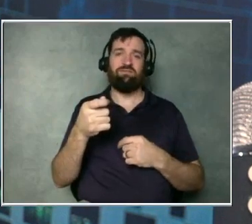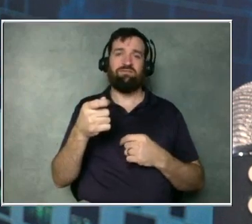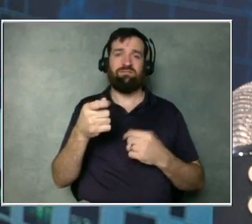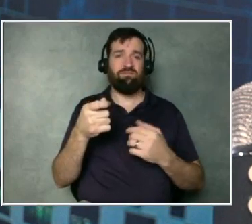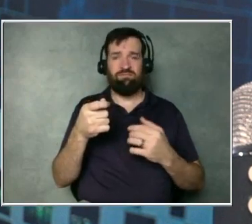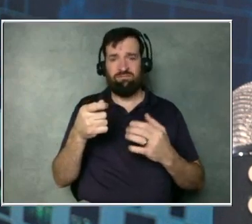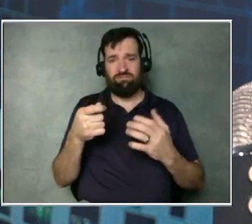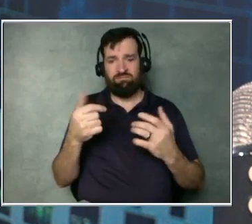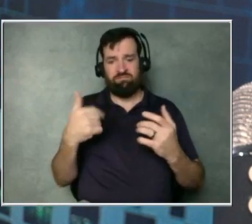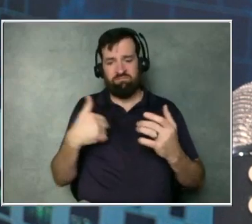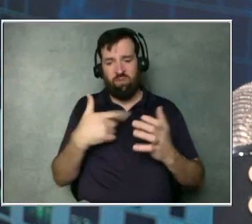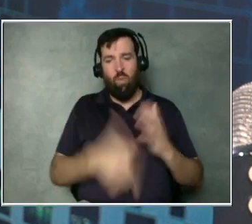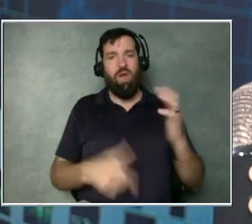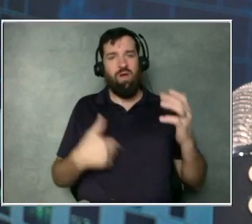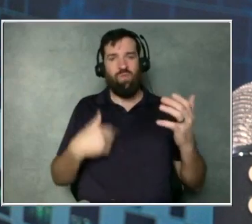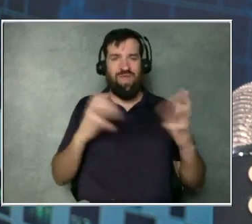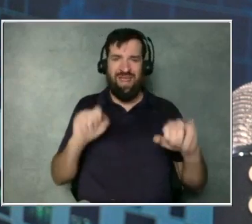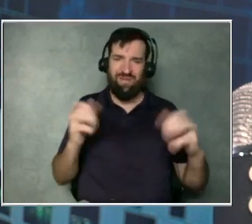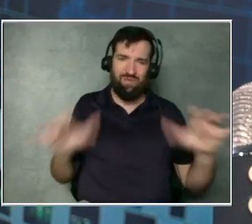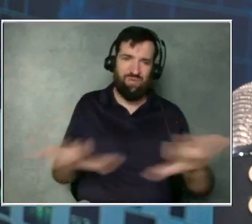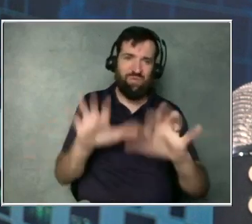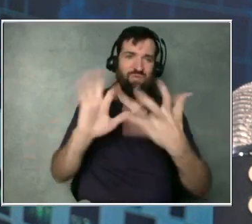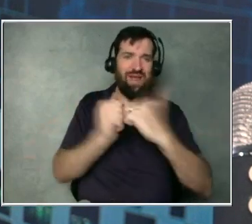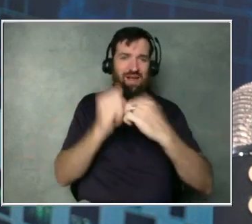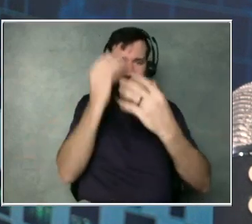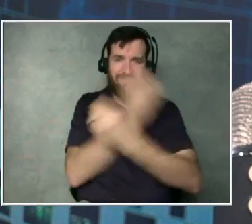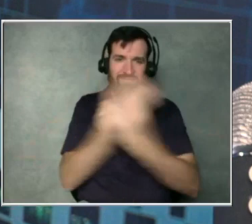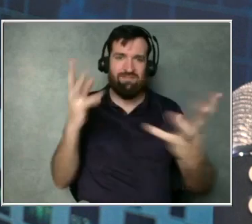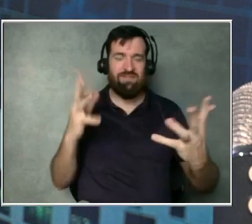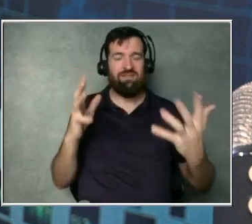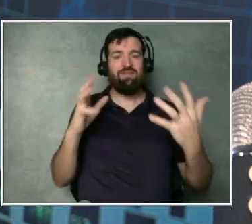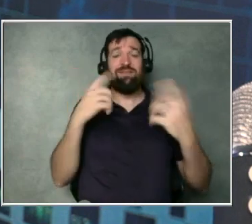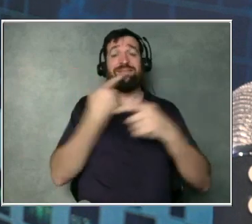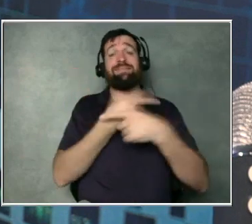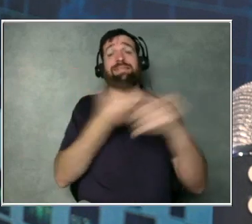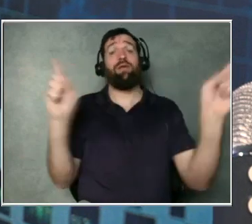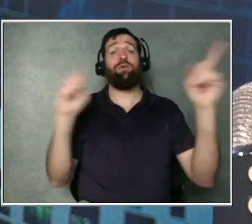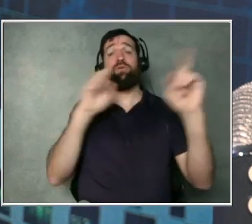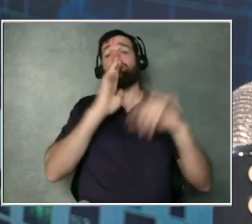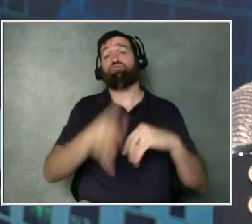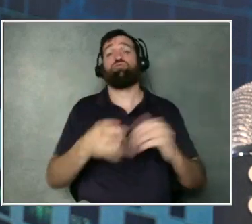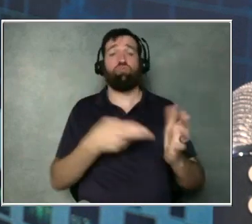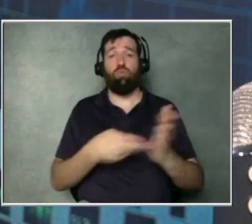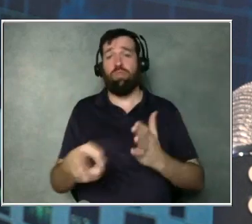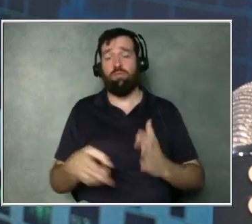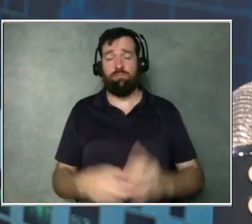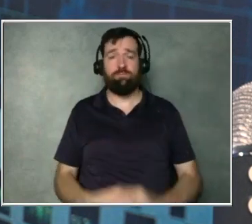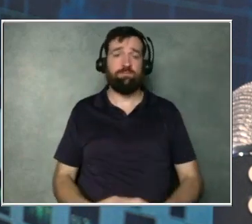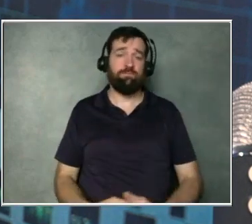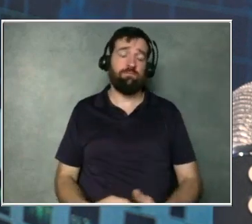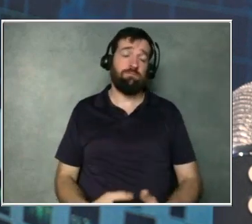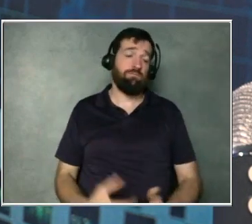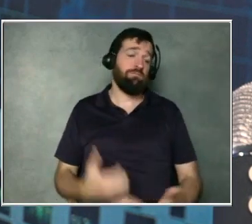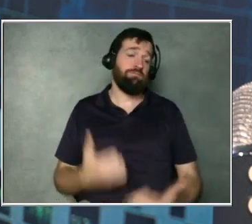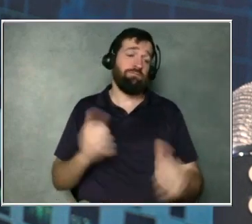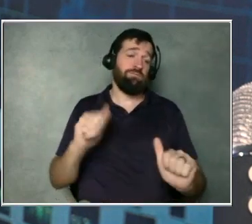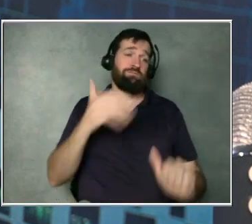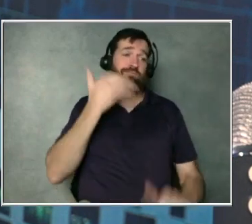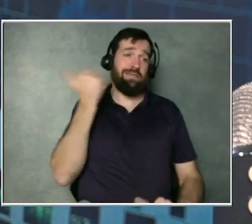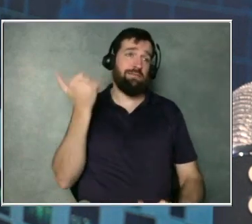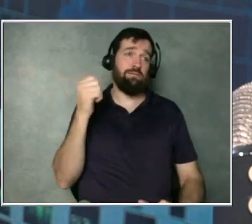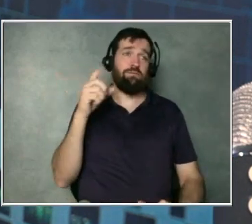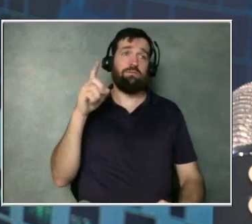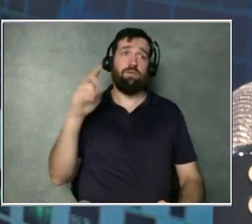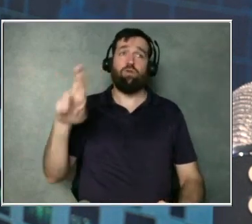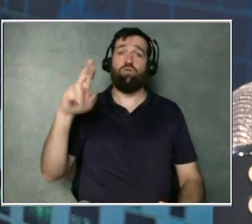we can do with you to help inform you and to tell you the truth. And we do the best we can. And to Dr. Poland's point